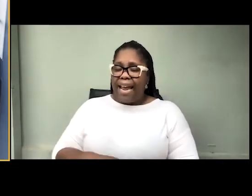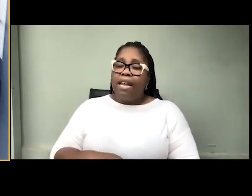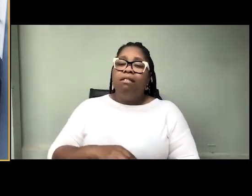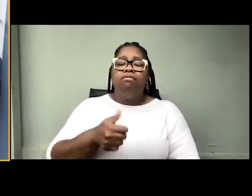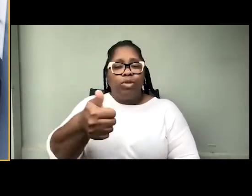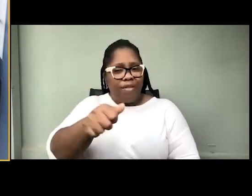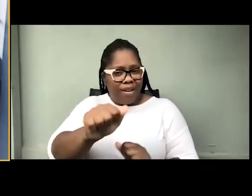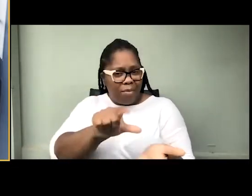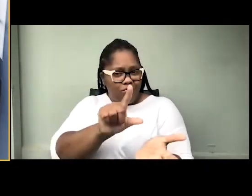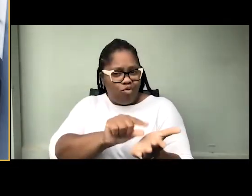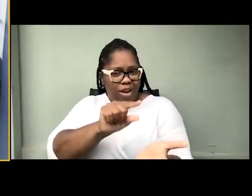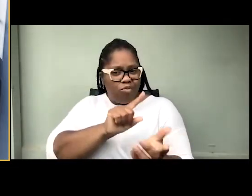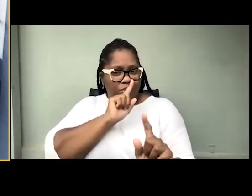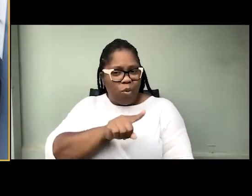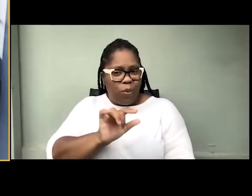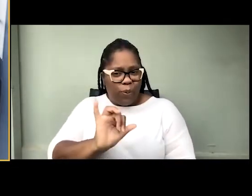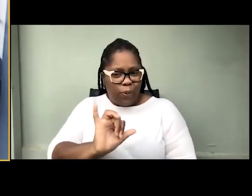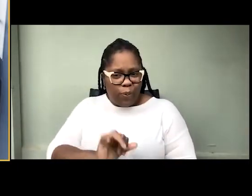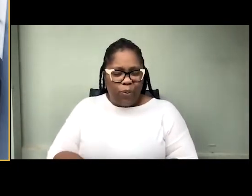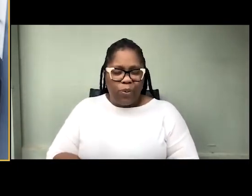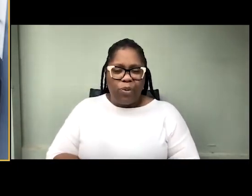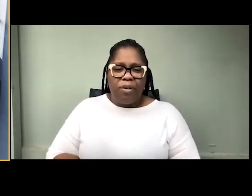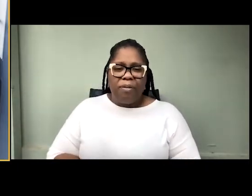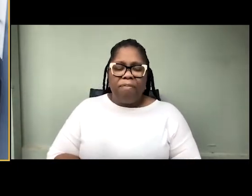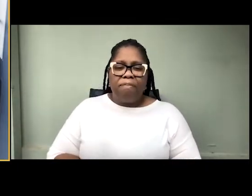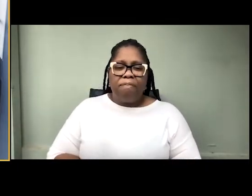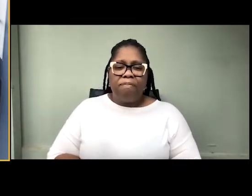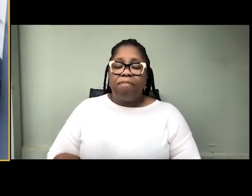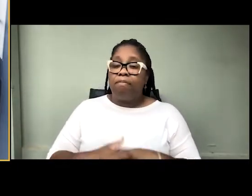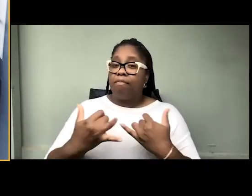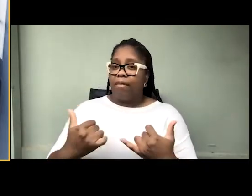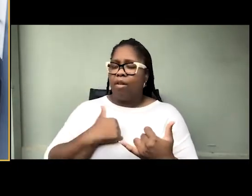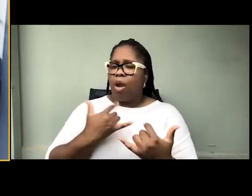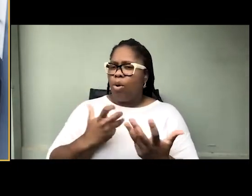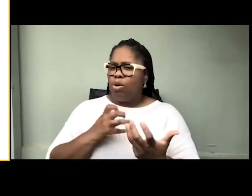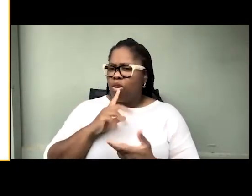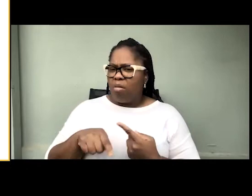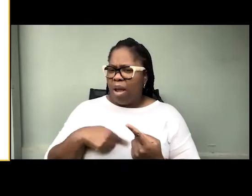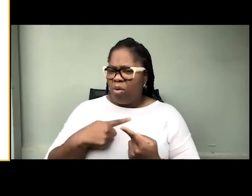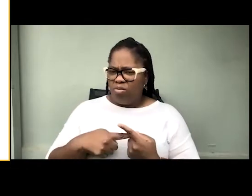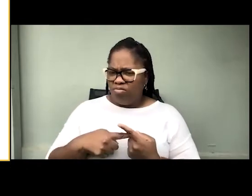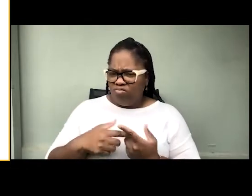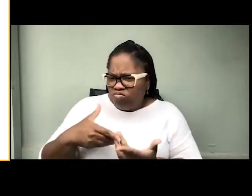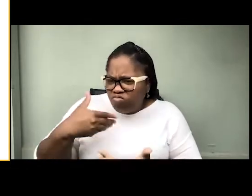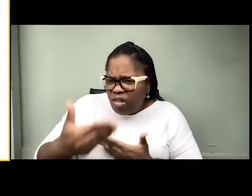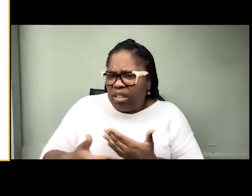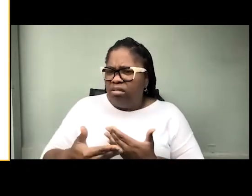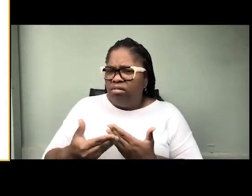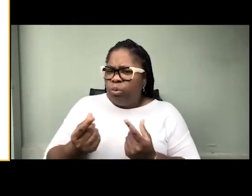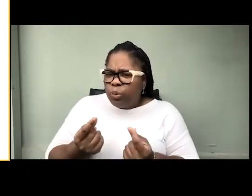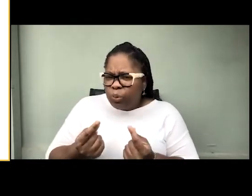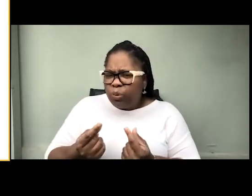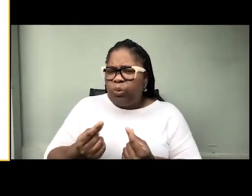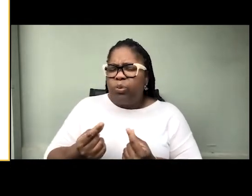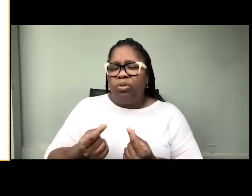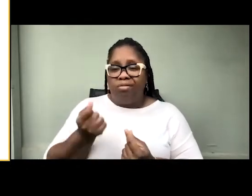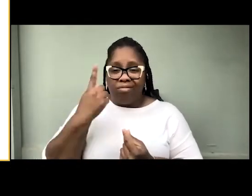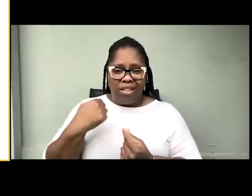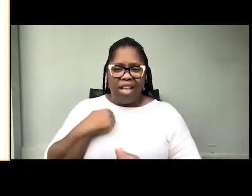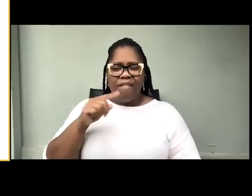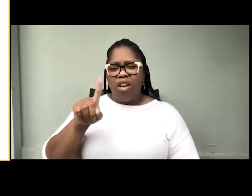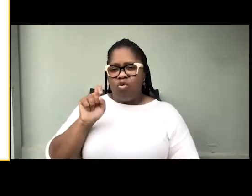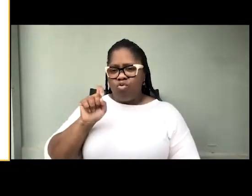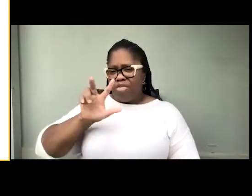a report if you'd like. And then I just want to talk a little bit about next steps. As I said, we have these